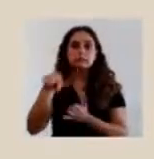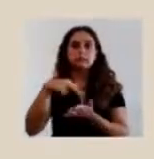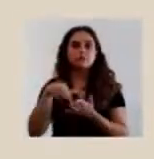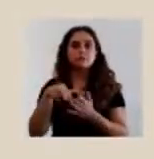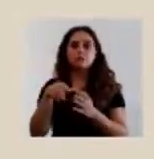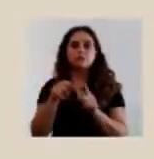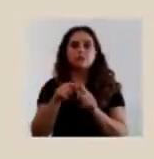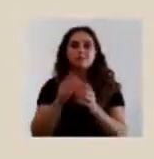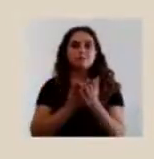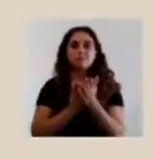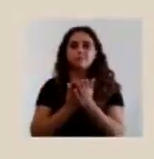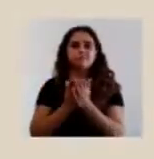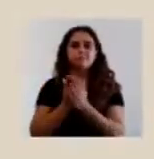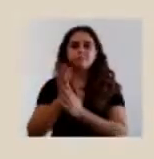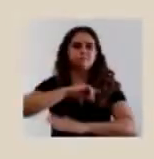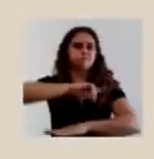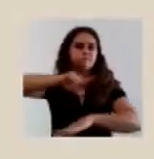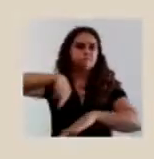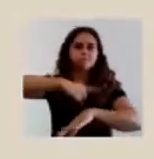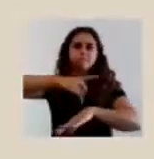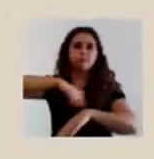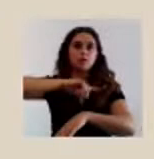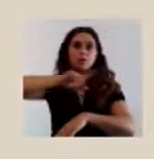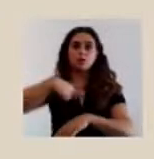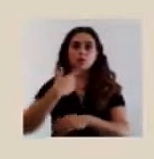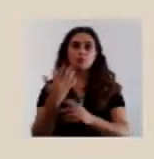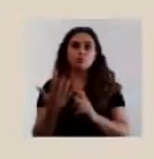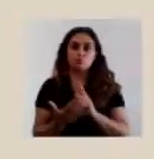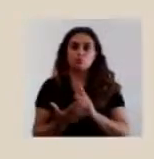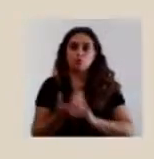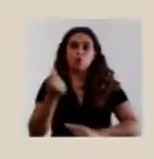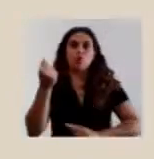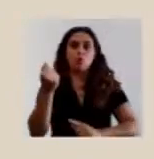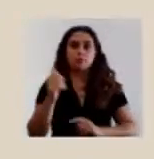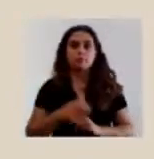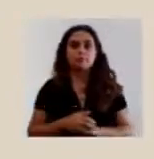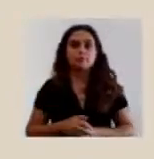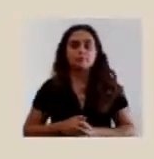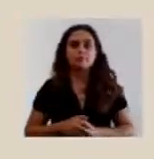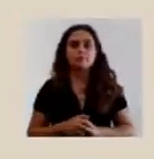would go on far longer than any of us would be comfortable sitting through.